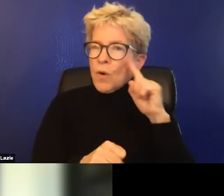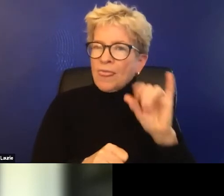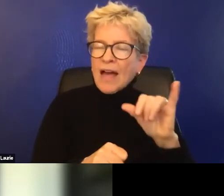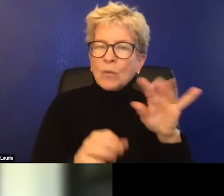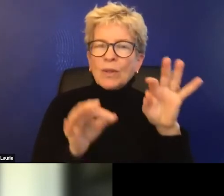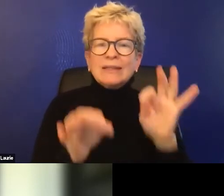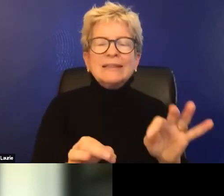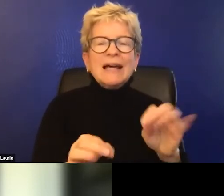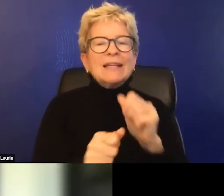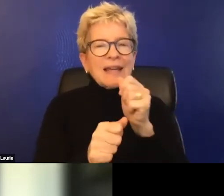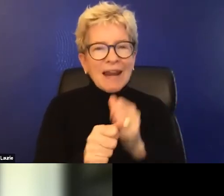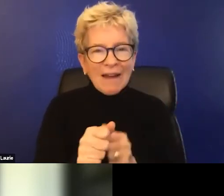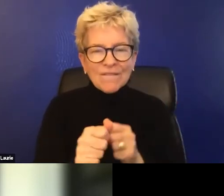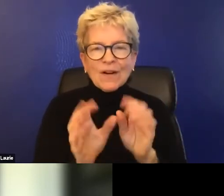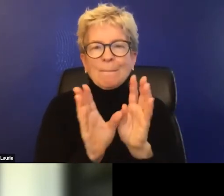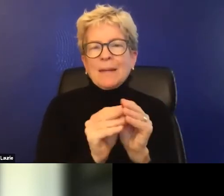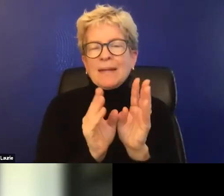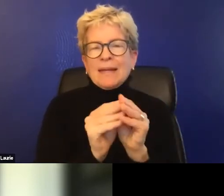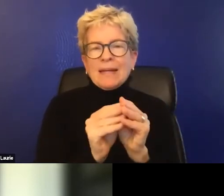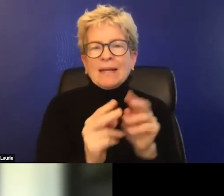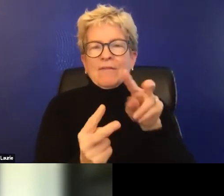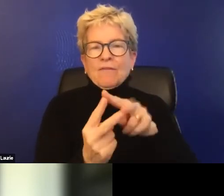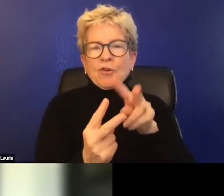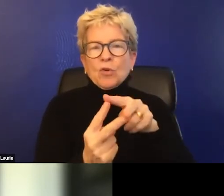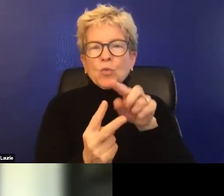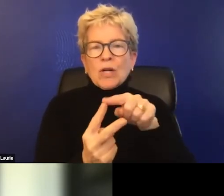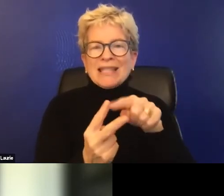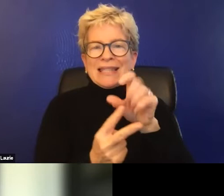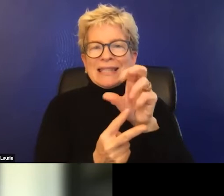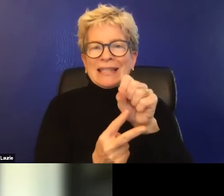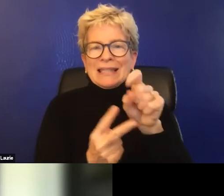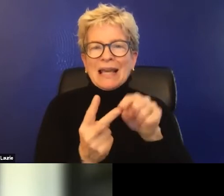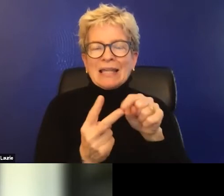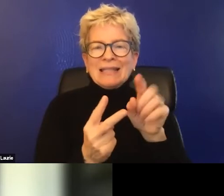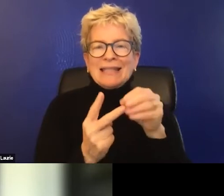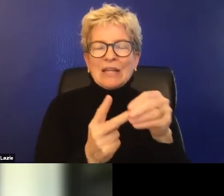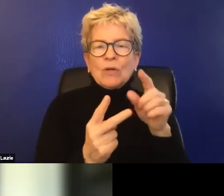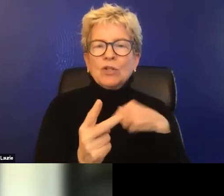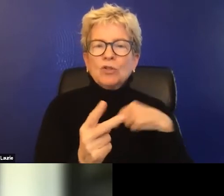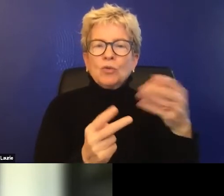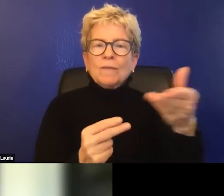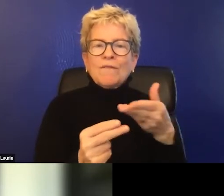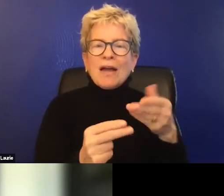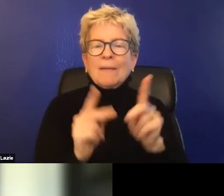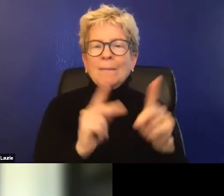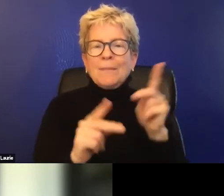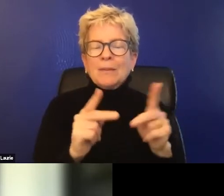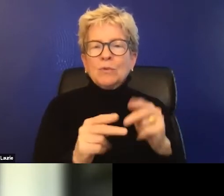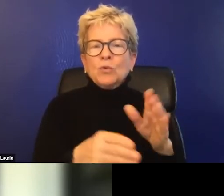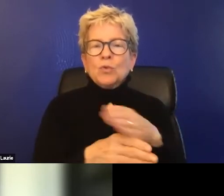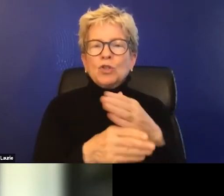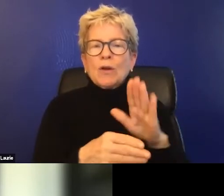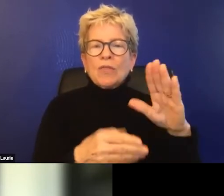and steering committee meeting will have people from various communities in Washington state sharing their lived